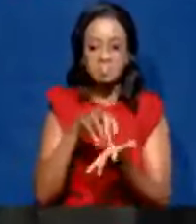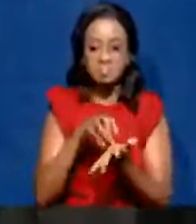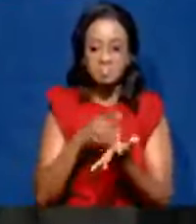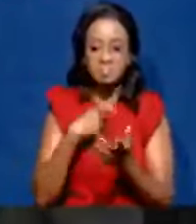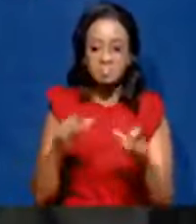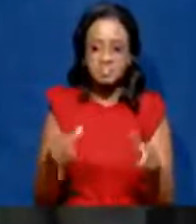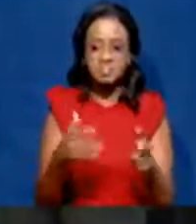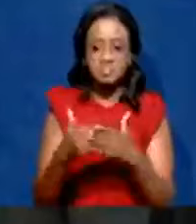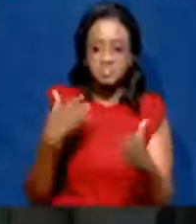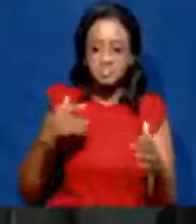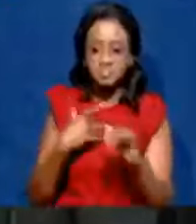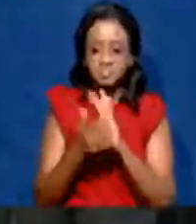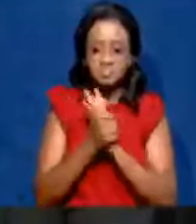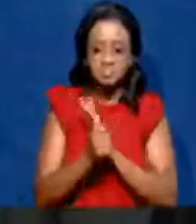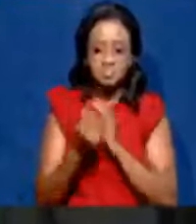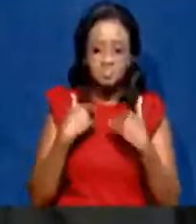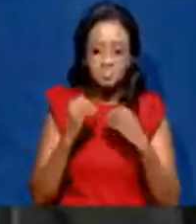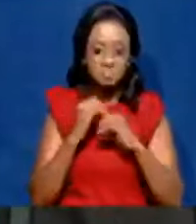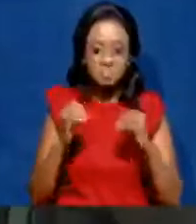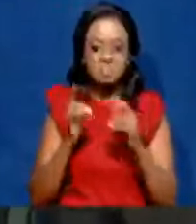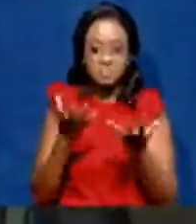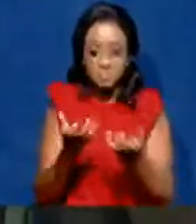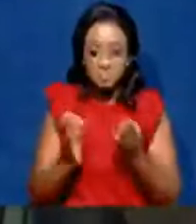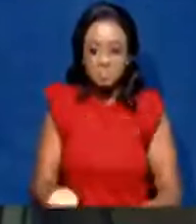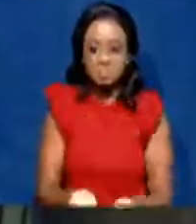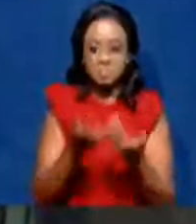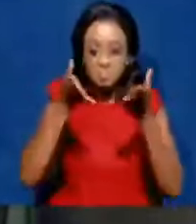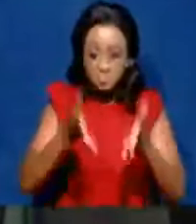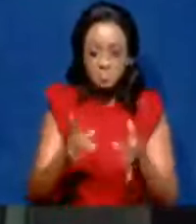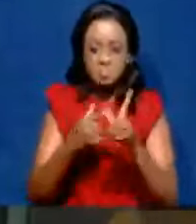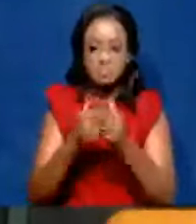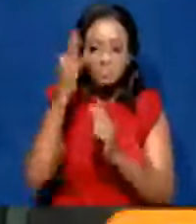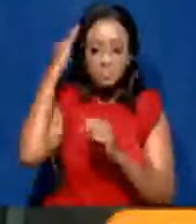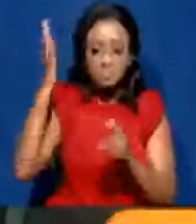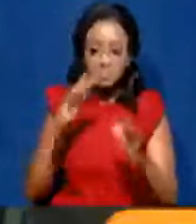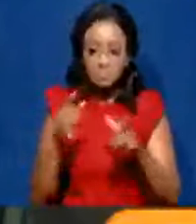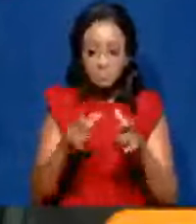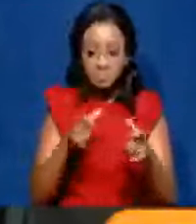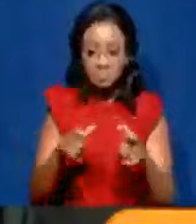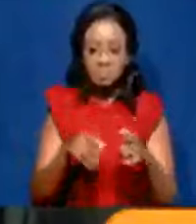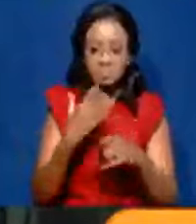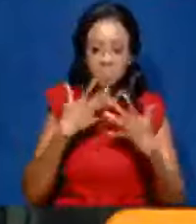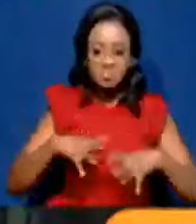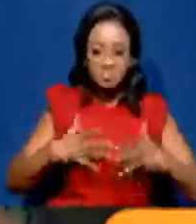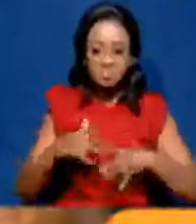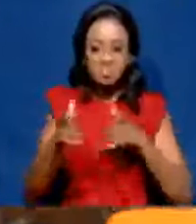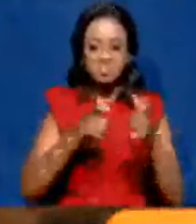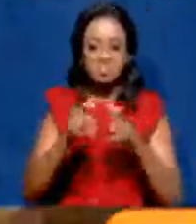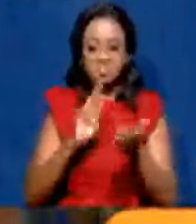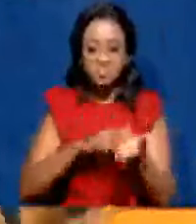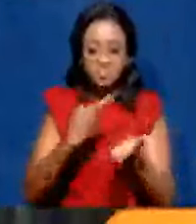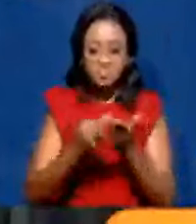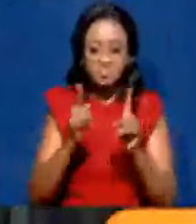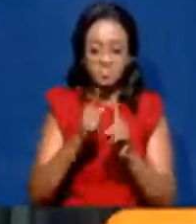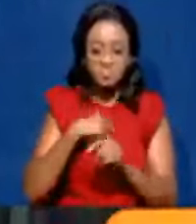That you did not have before that you need to have now so that you know how to manage people, how to manage resources, na pia we mwenye